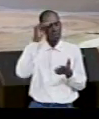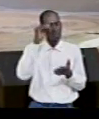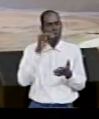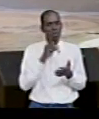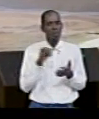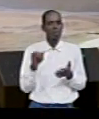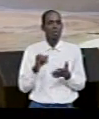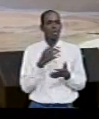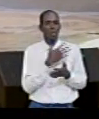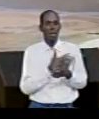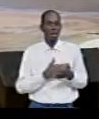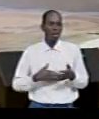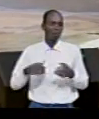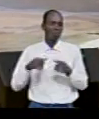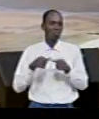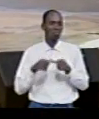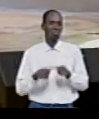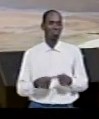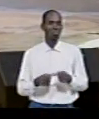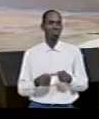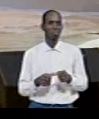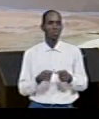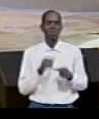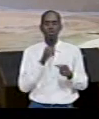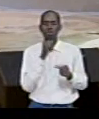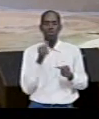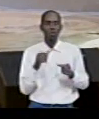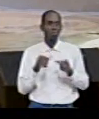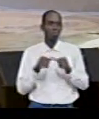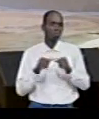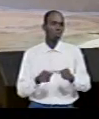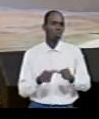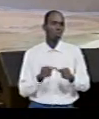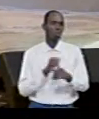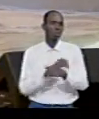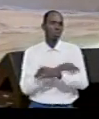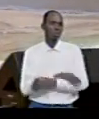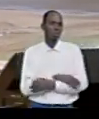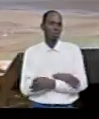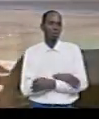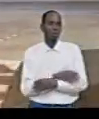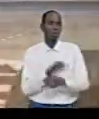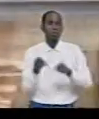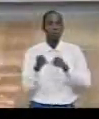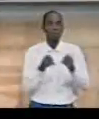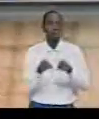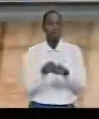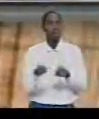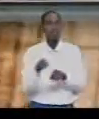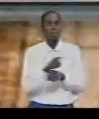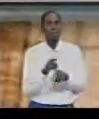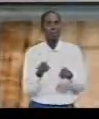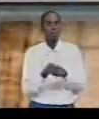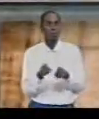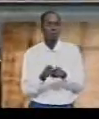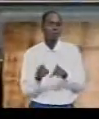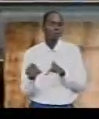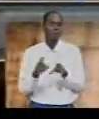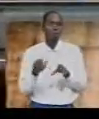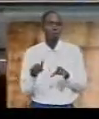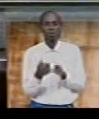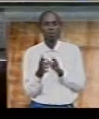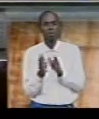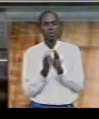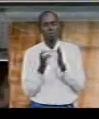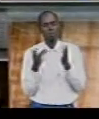rest, as they do also the other scriptures. Understand the language? His epistles,